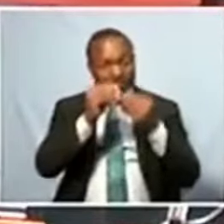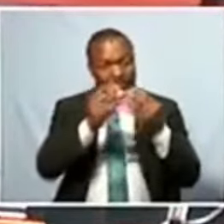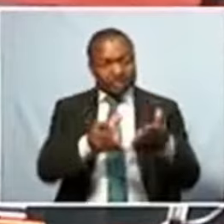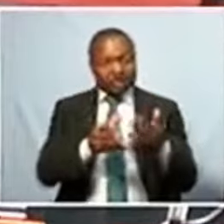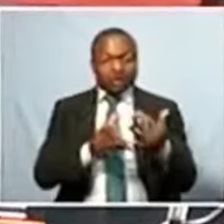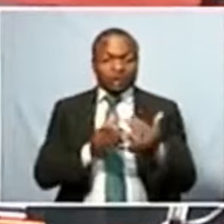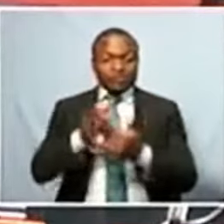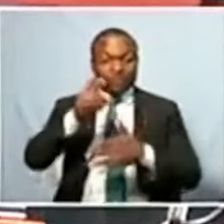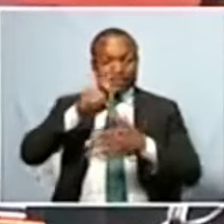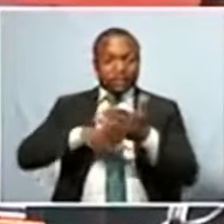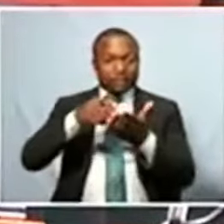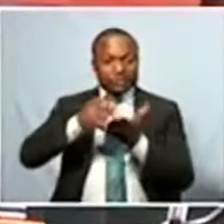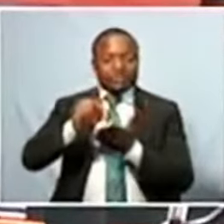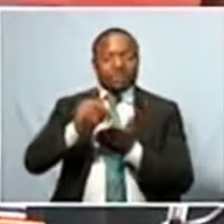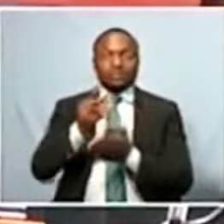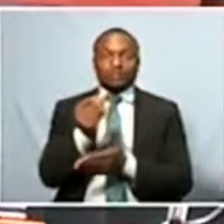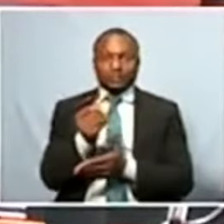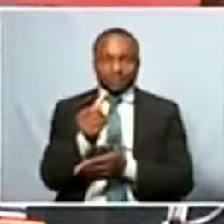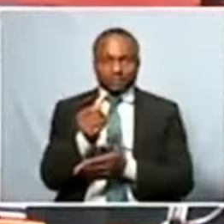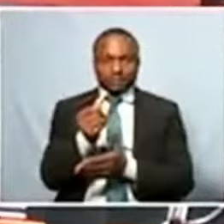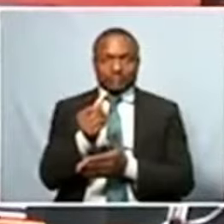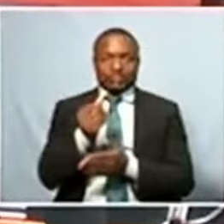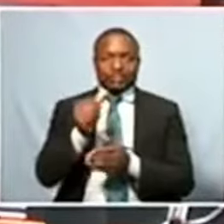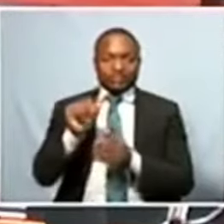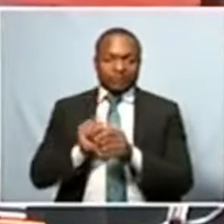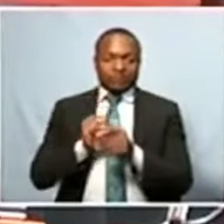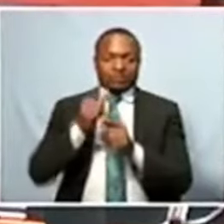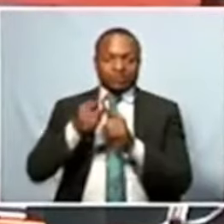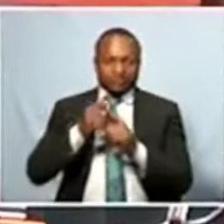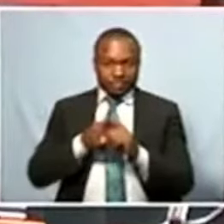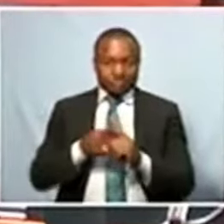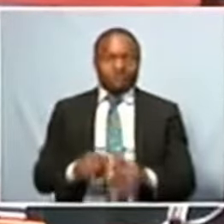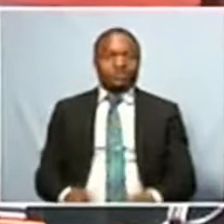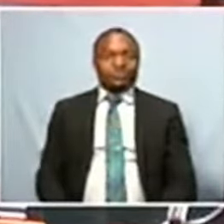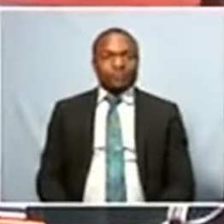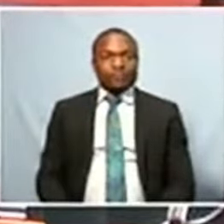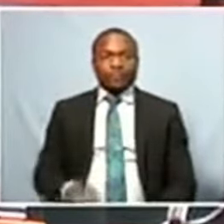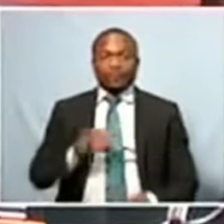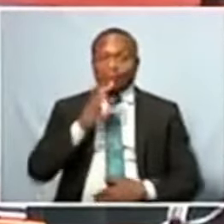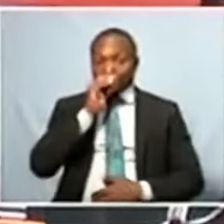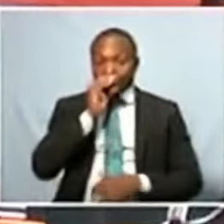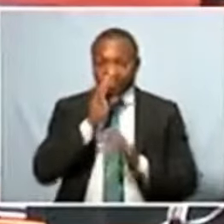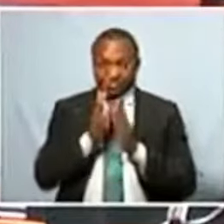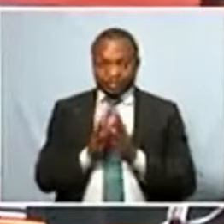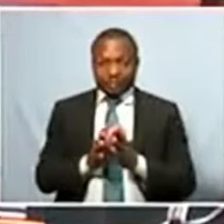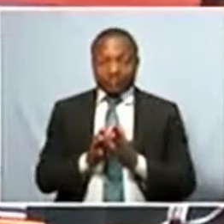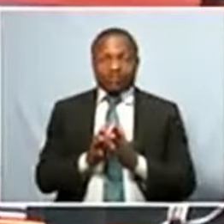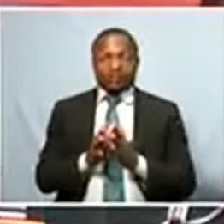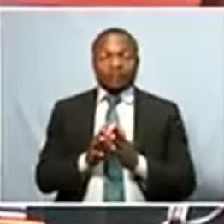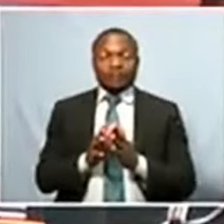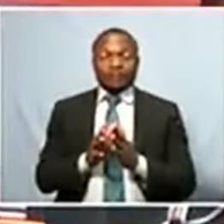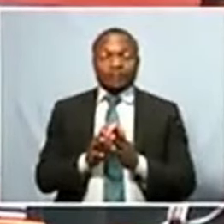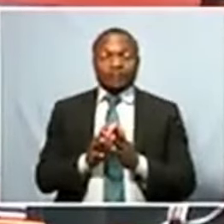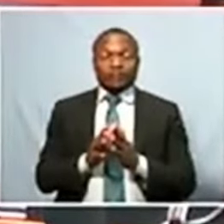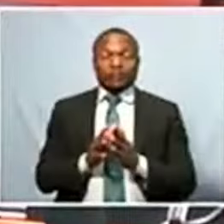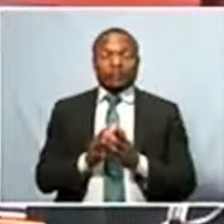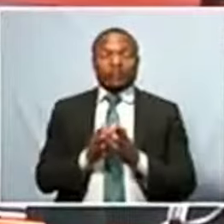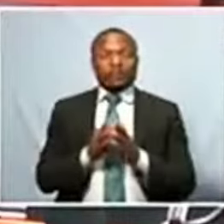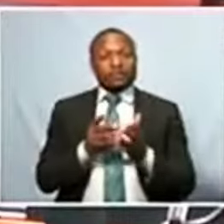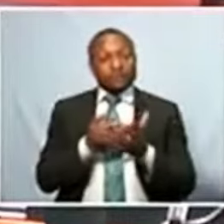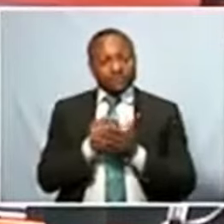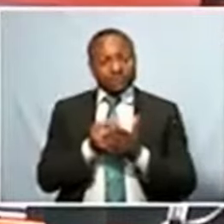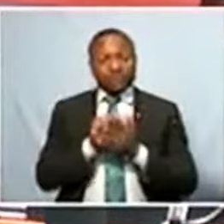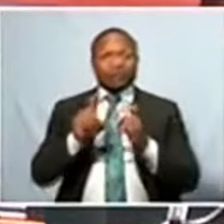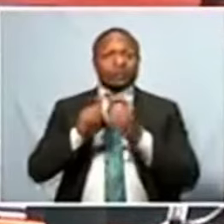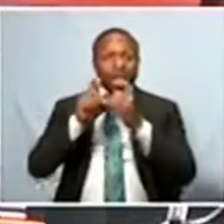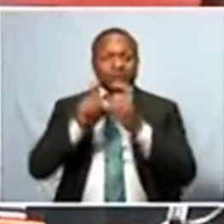through taxpayers' money on a monthly basis. Mr. Speaker, the pace is tight, the money is hard